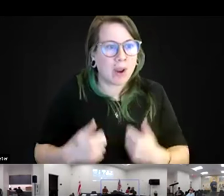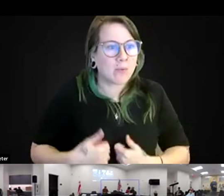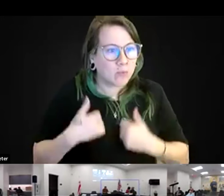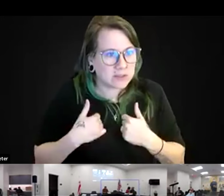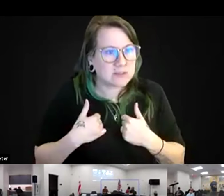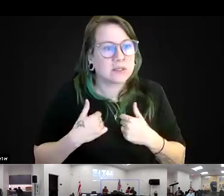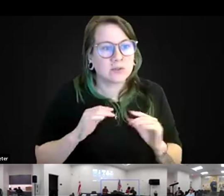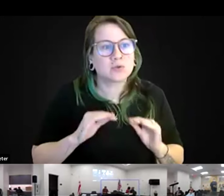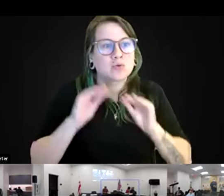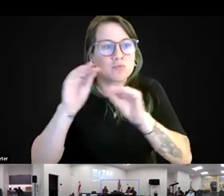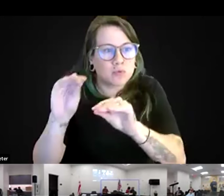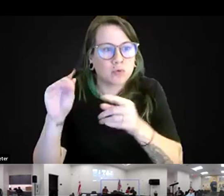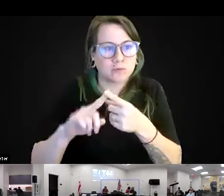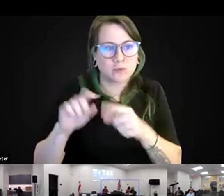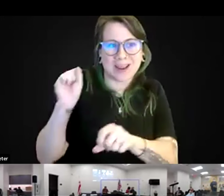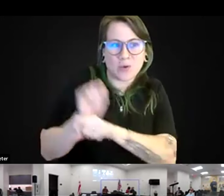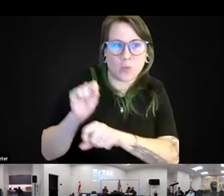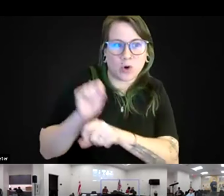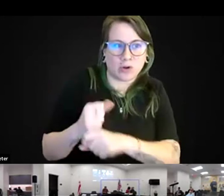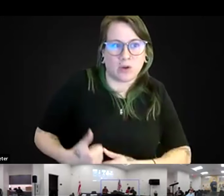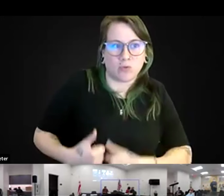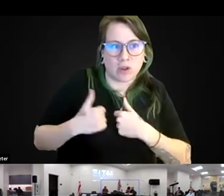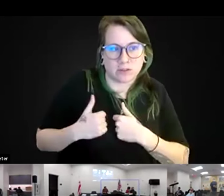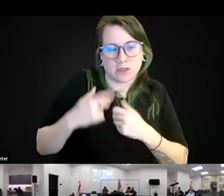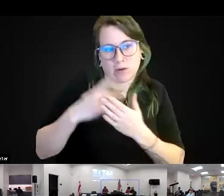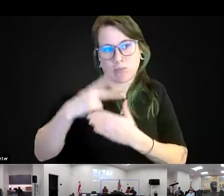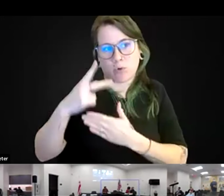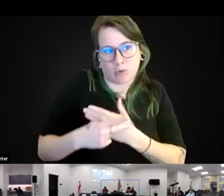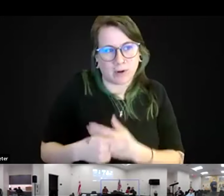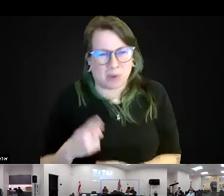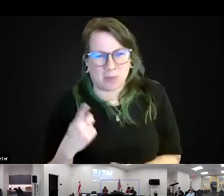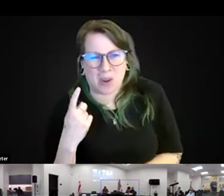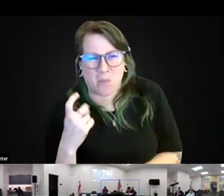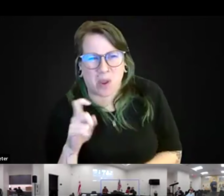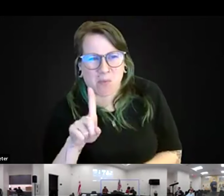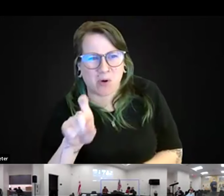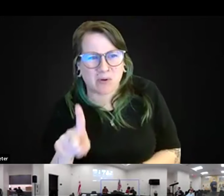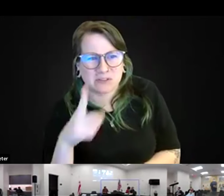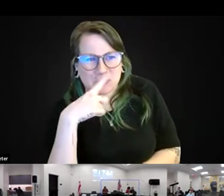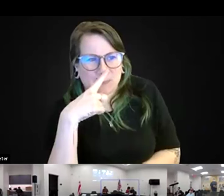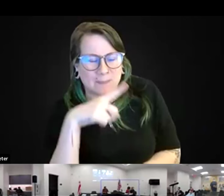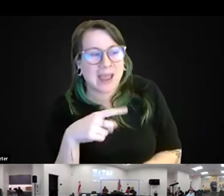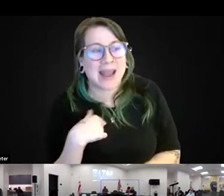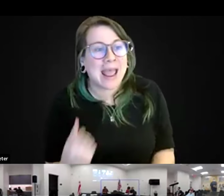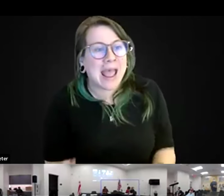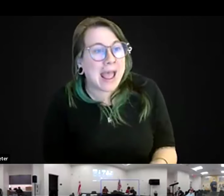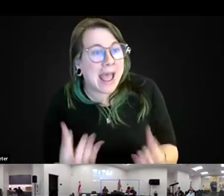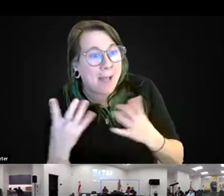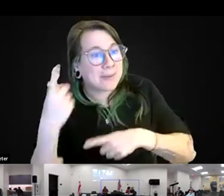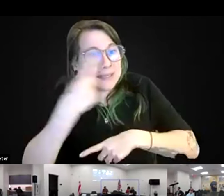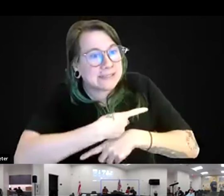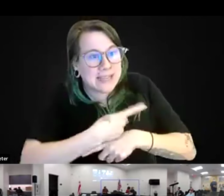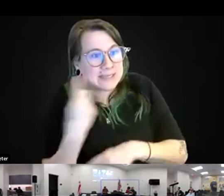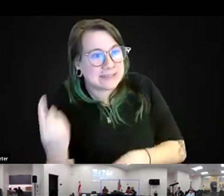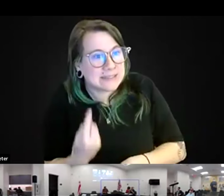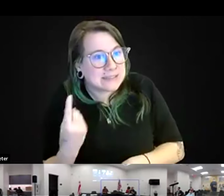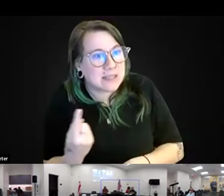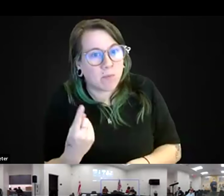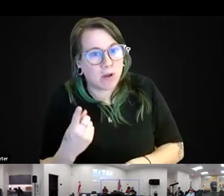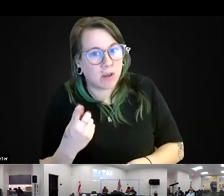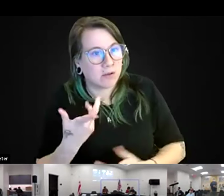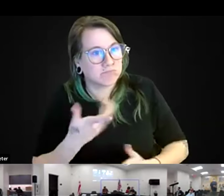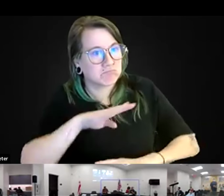move towards a working program. So one more quick, if I can, it's like, how many days does someone get and